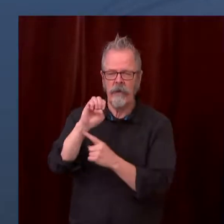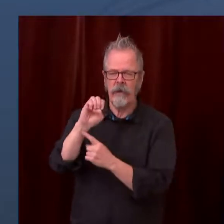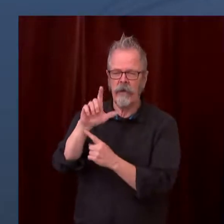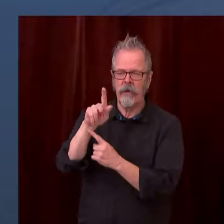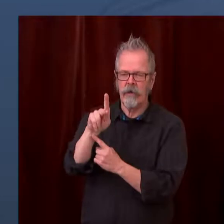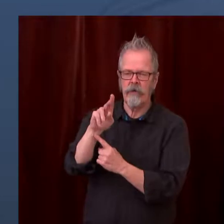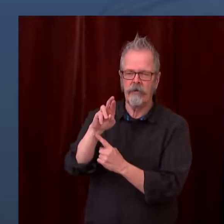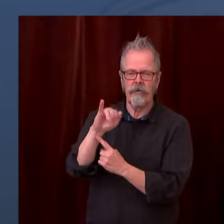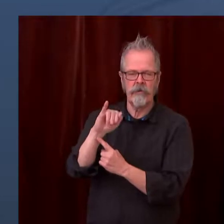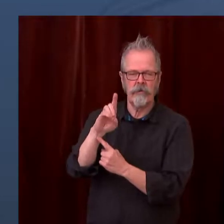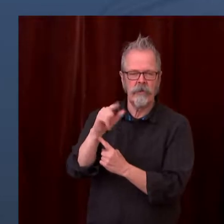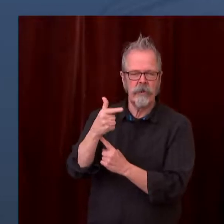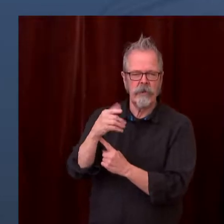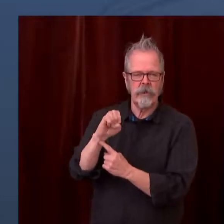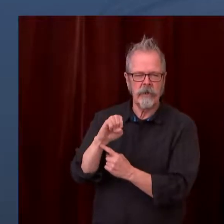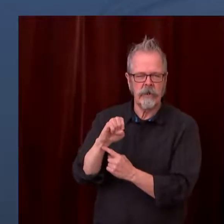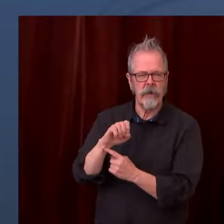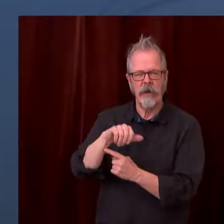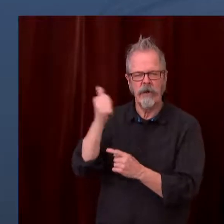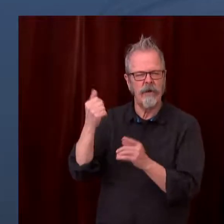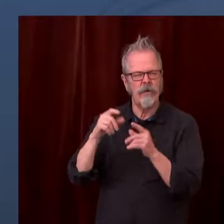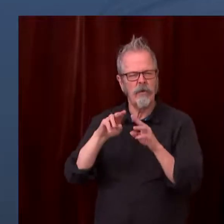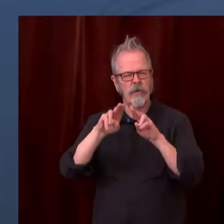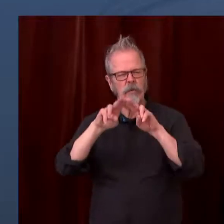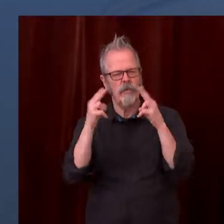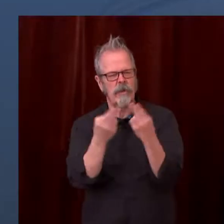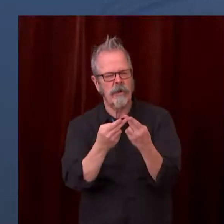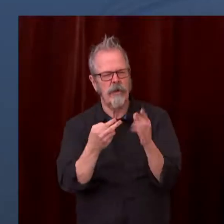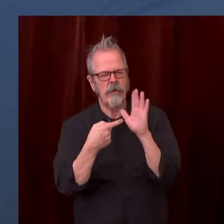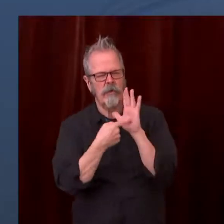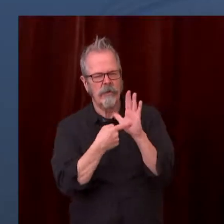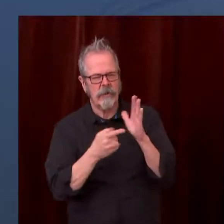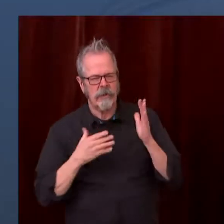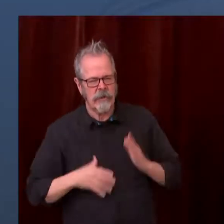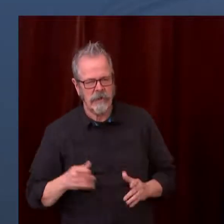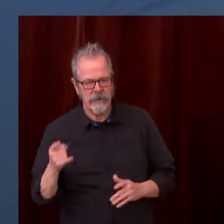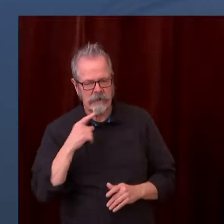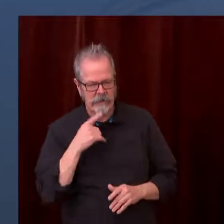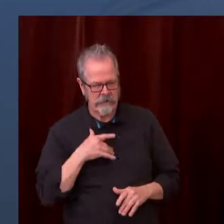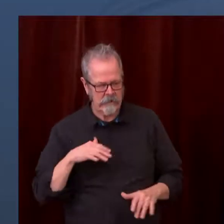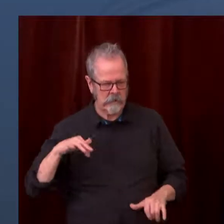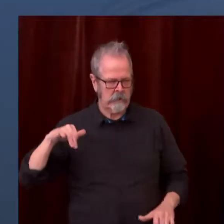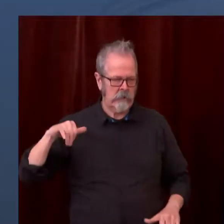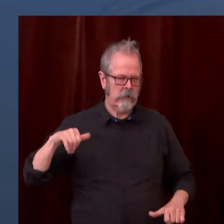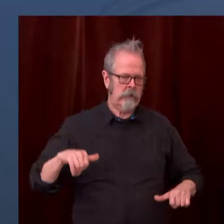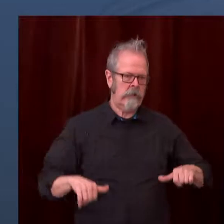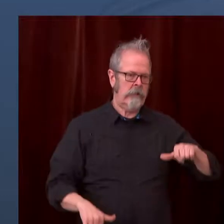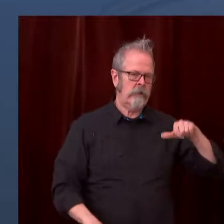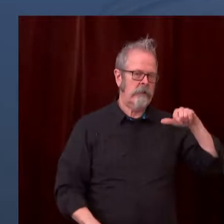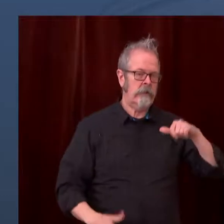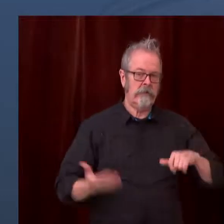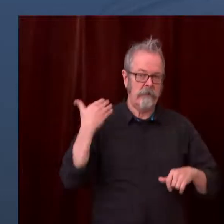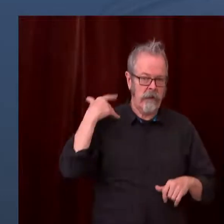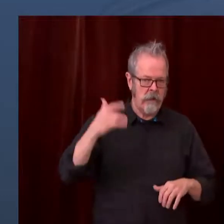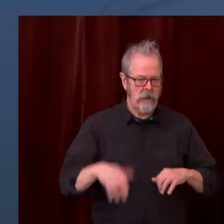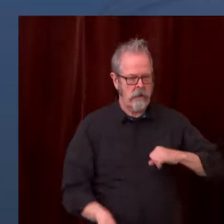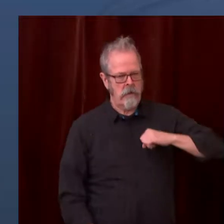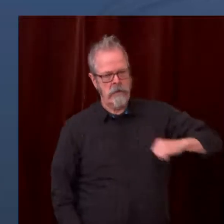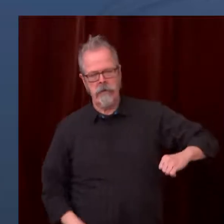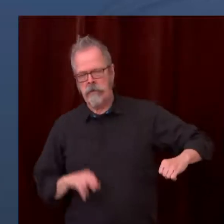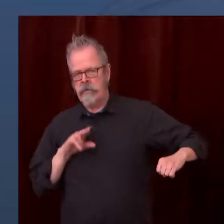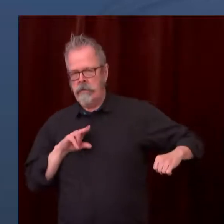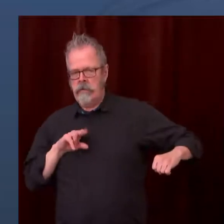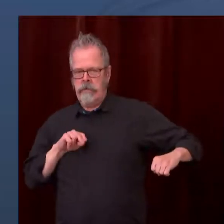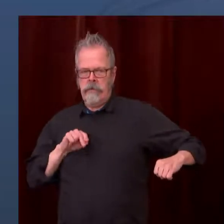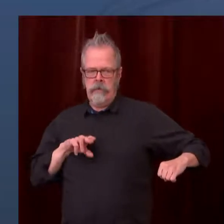remote for months. But he said he went over to Yakima and he looked at what they're doing at a high school in Yakima, where they had a hybrid model, so you reduce the people